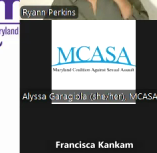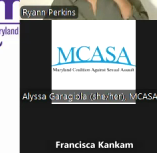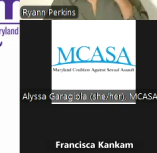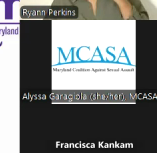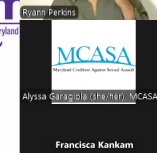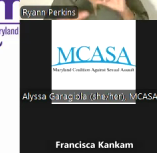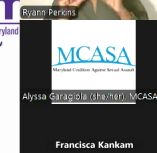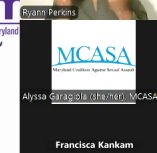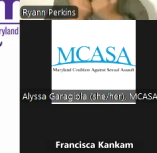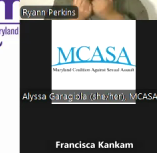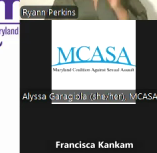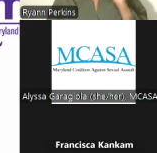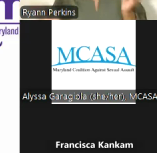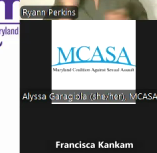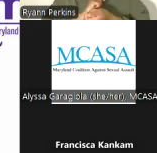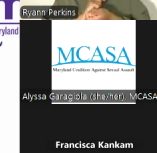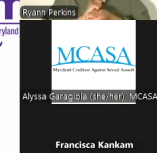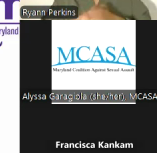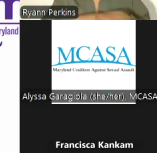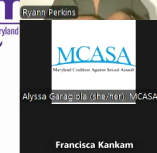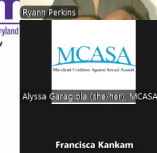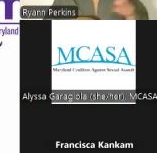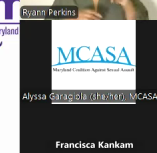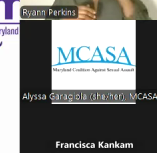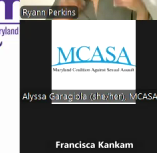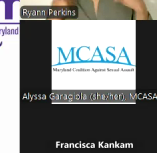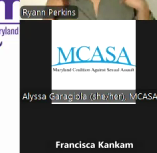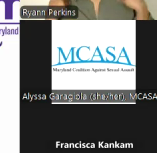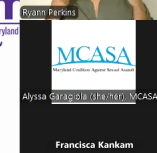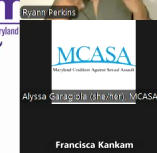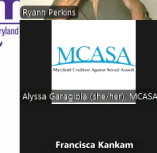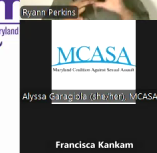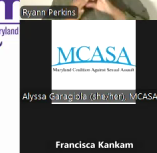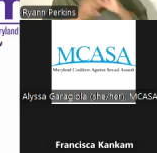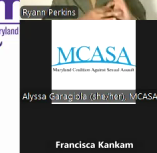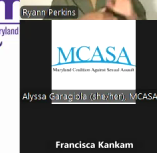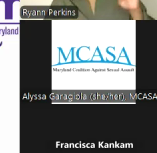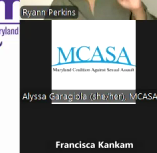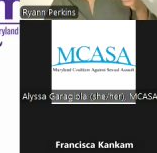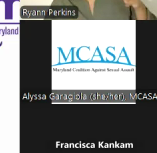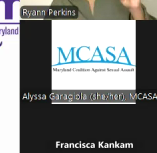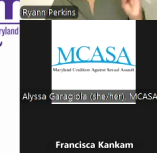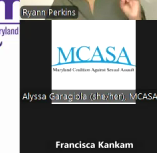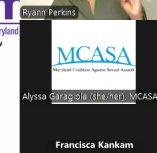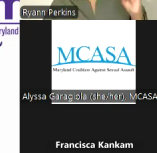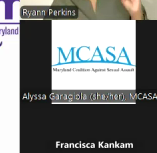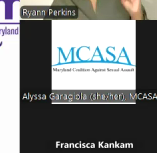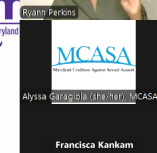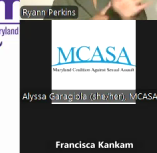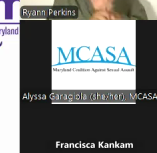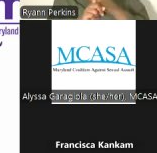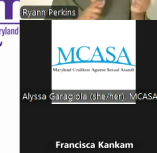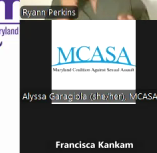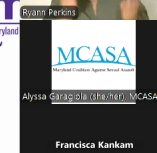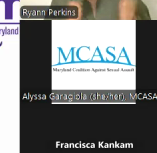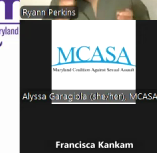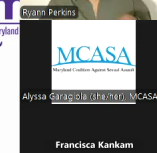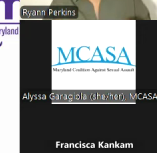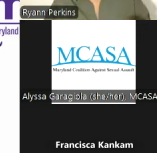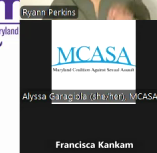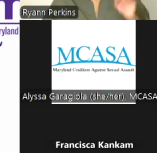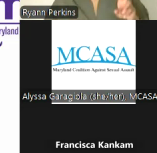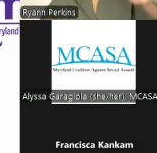intake form that screens for reproductive coercion, or on a secondary intake, like maybe once somebody starts to talk to somebody a little more in